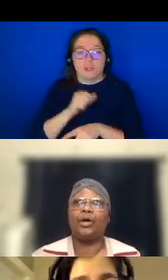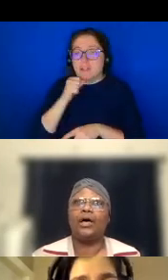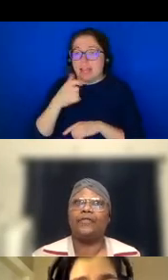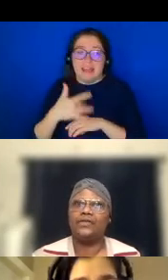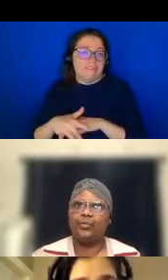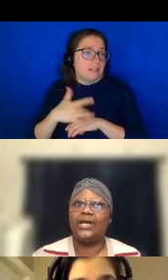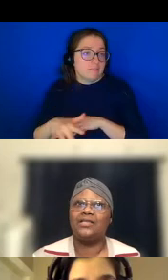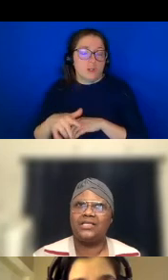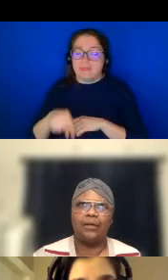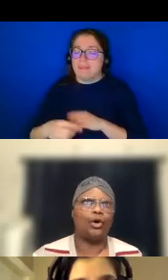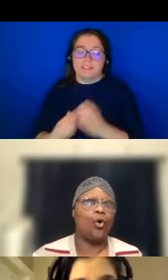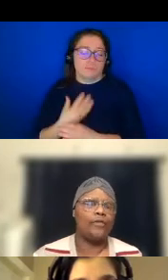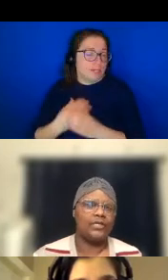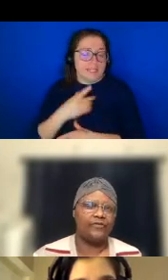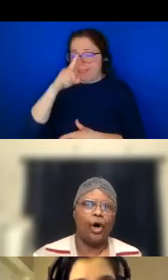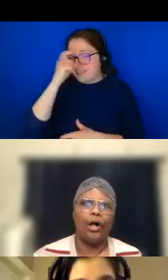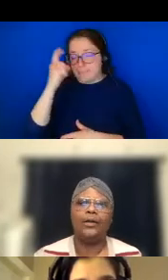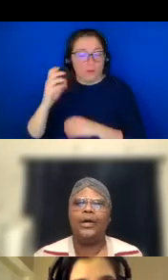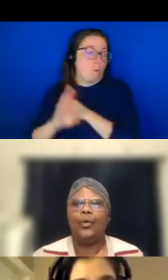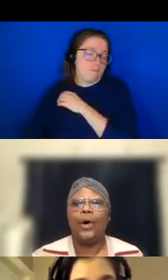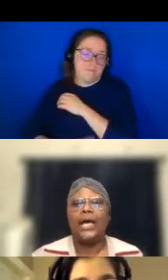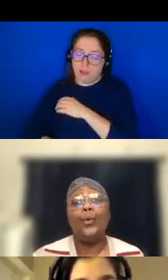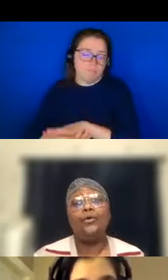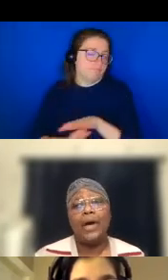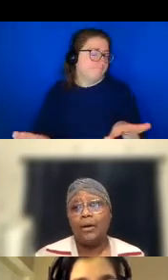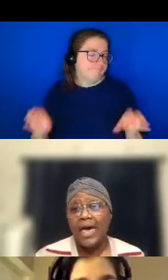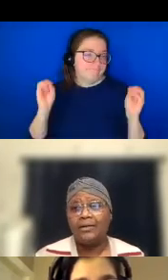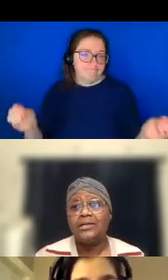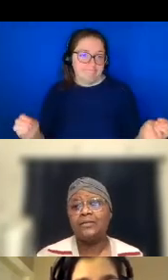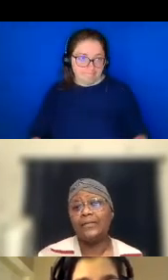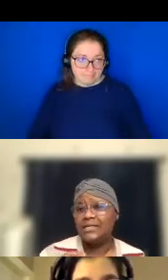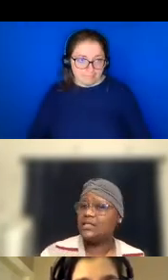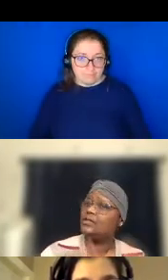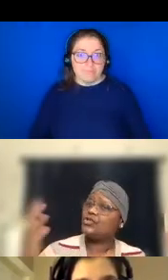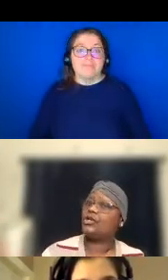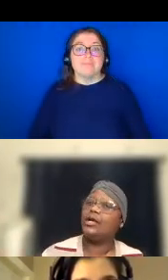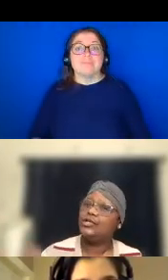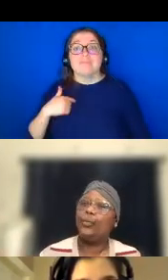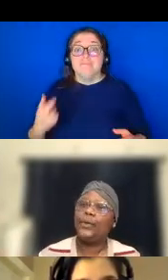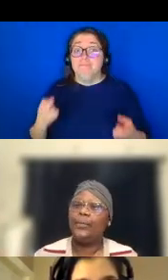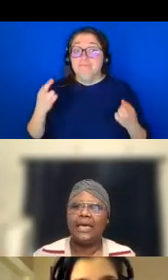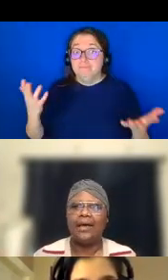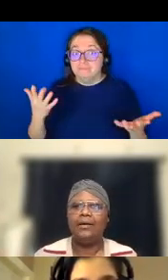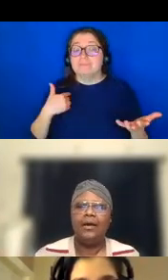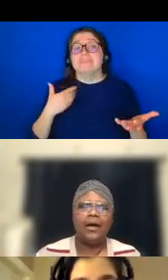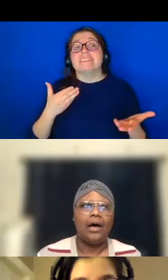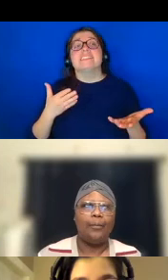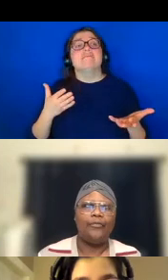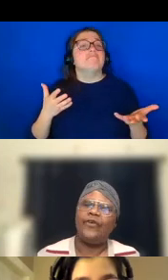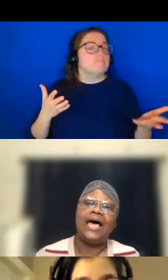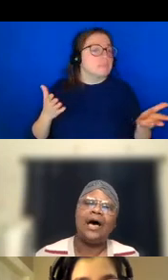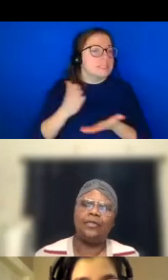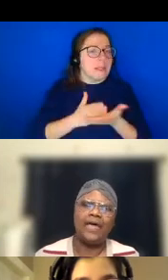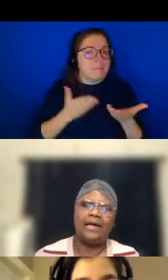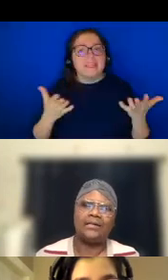available this spring, this summer, or this fall. What I would recommend, as things are starting to open up again,